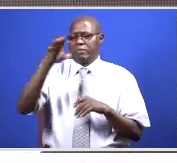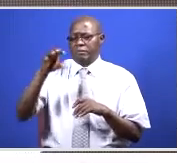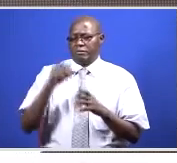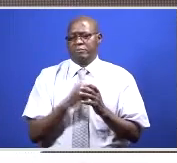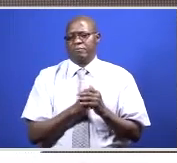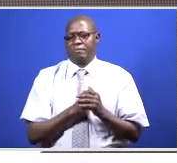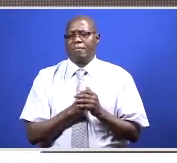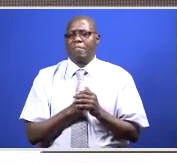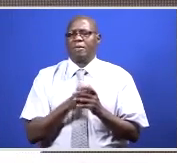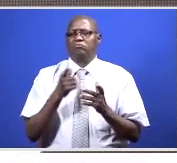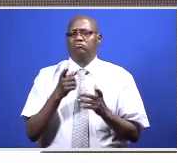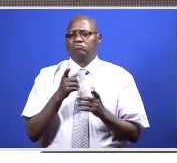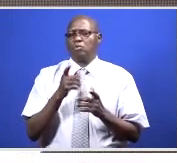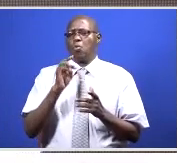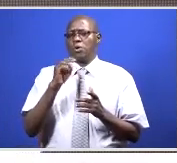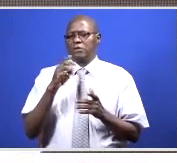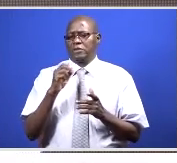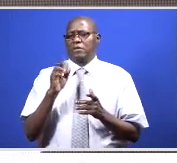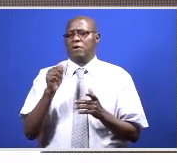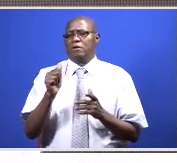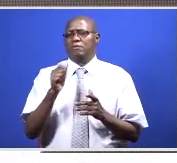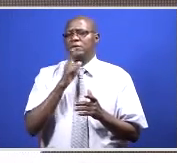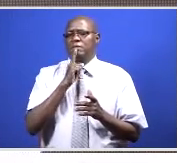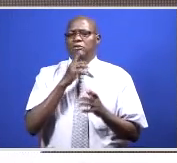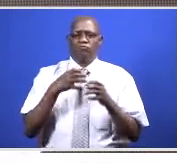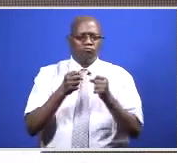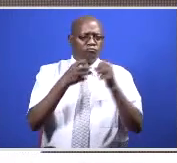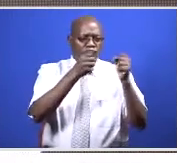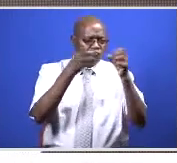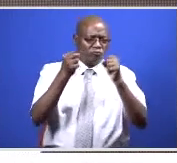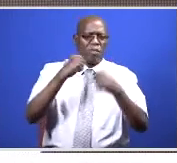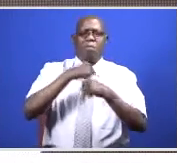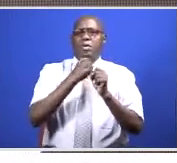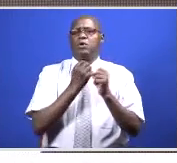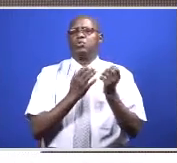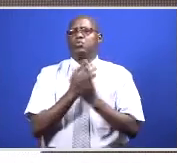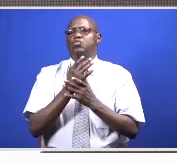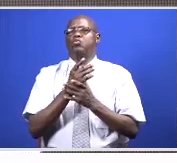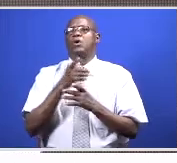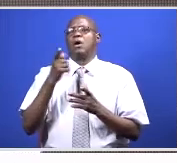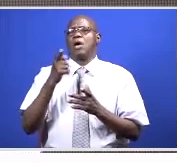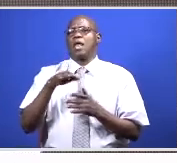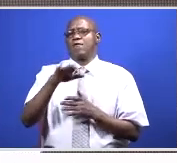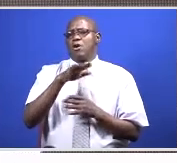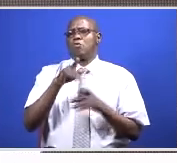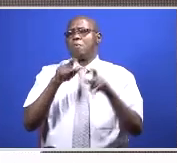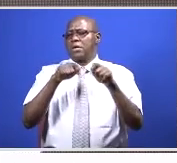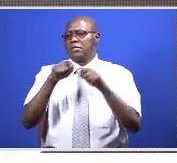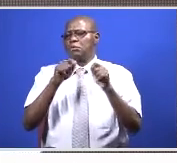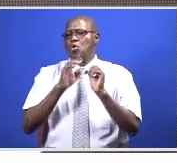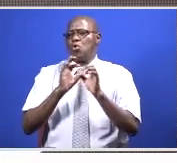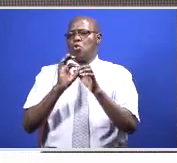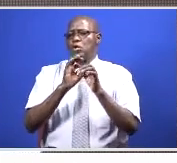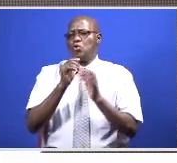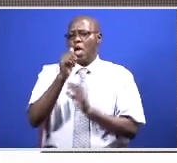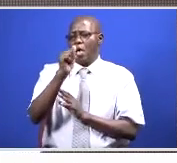that the crackdown was aimed at creating awareness and ensuring that farms comply with Environment Management and Coordination Act.